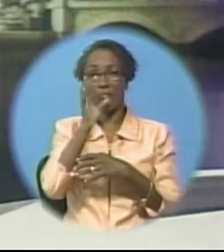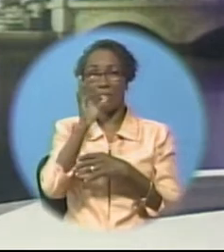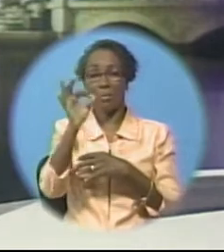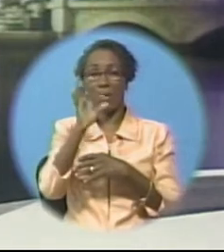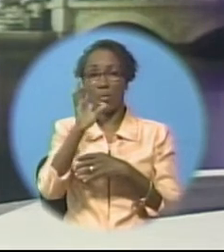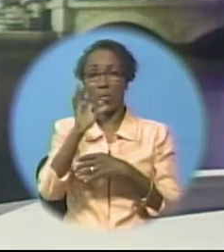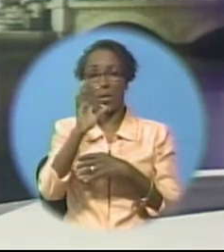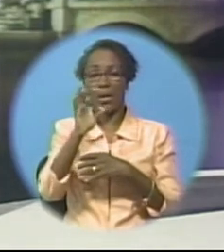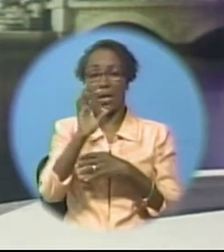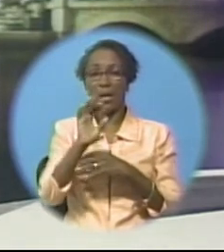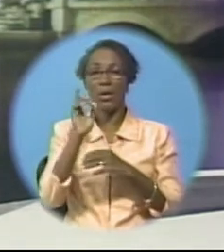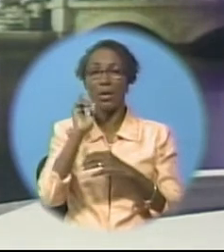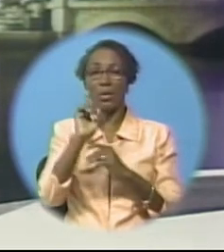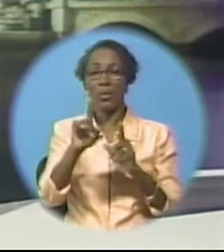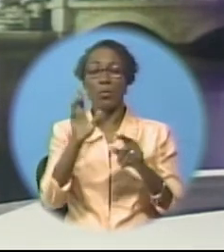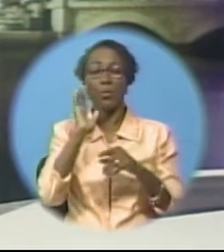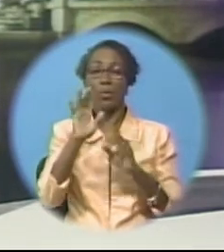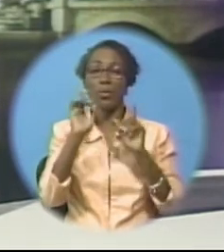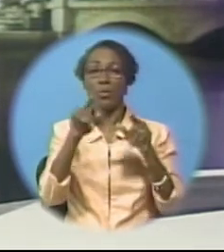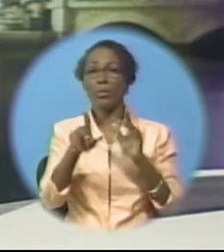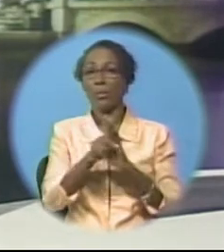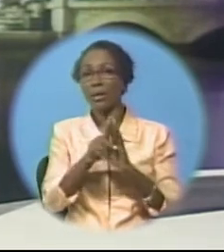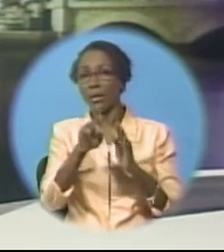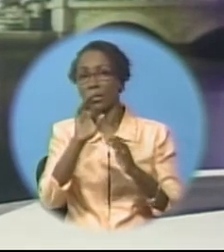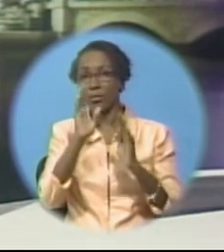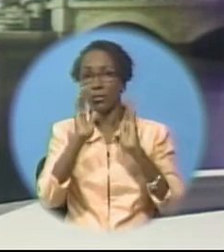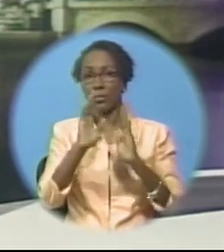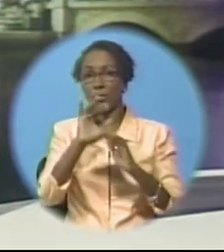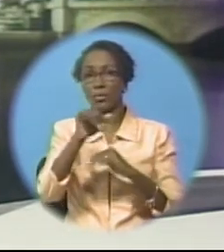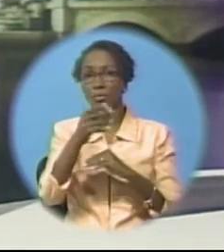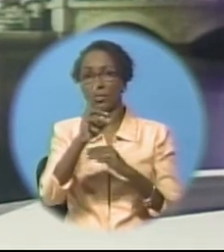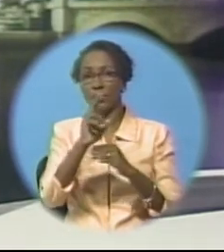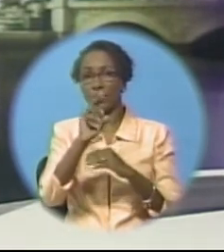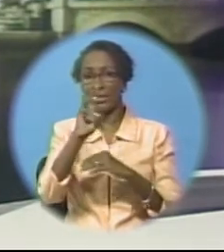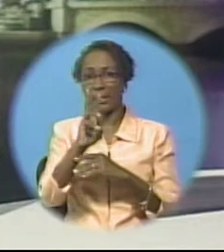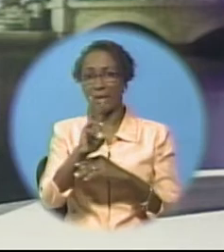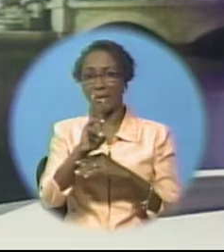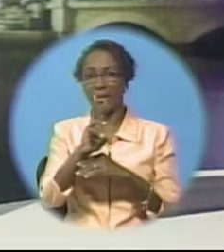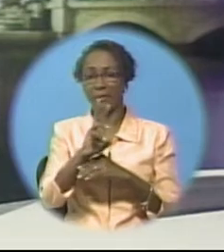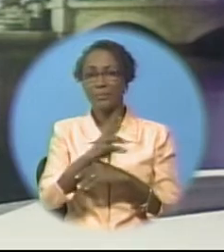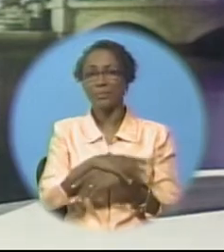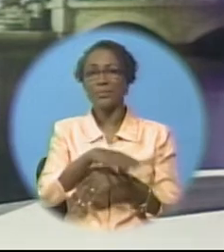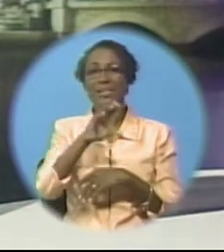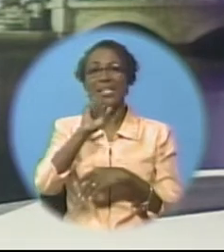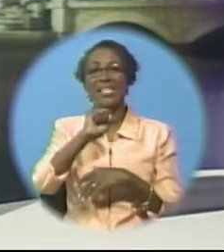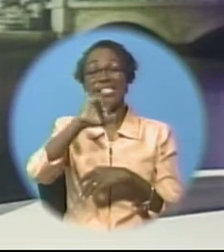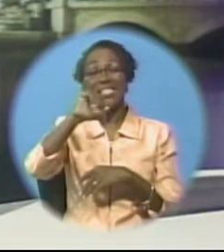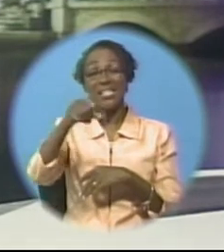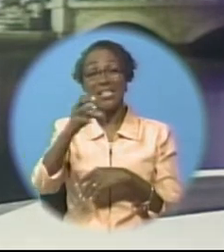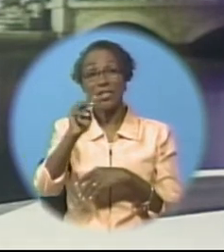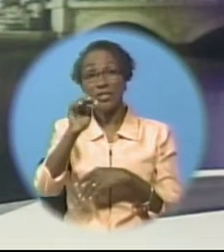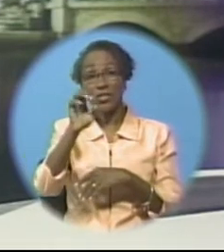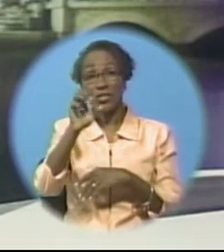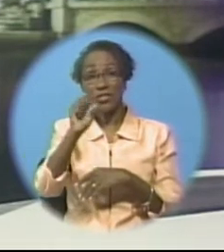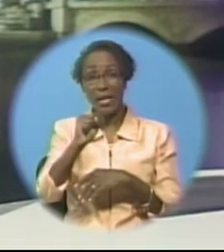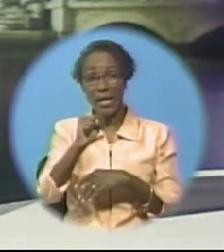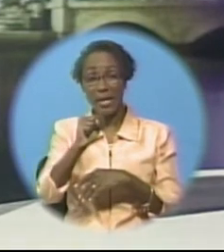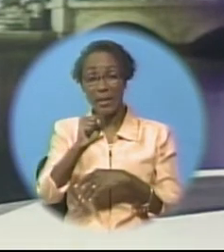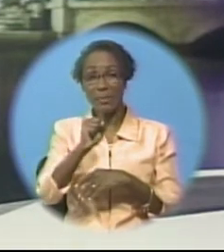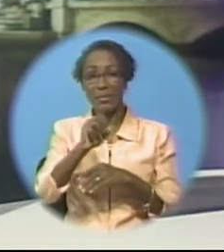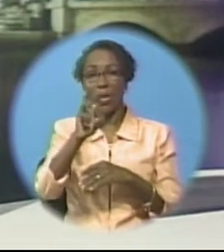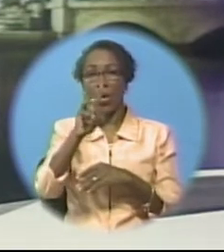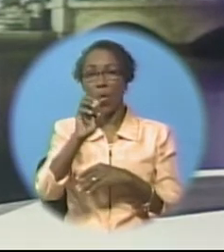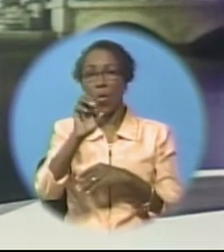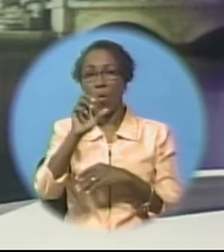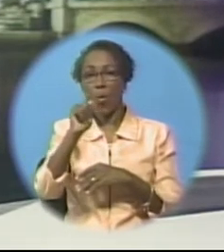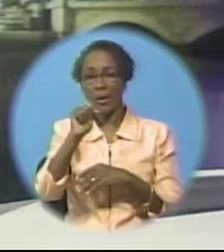3rd. Well, as St. James continues to host the commemorative Trident this month, residents of Weston got their chance to be